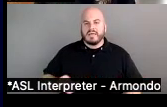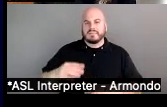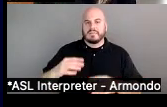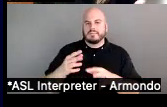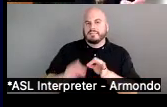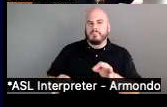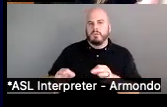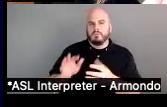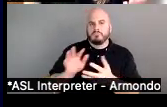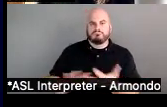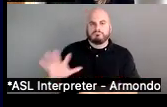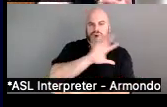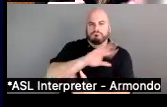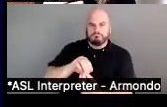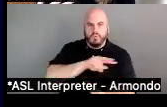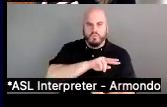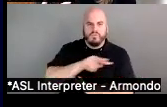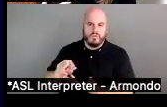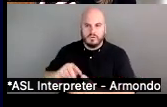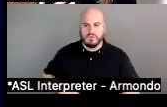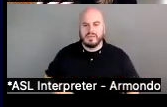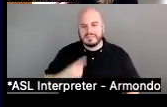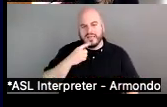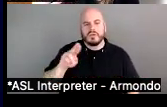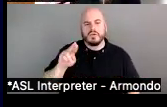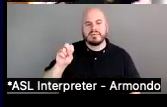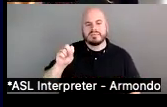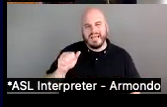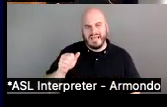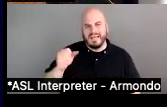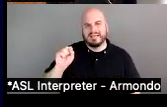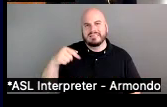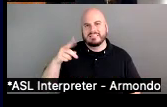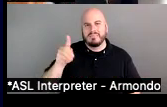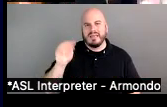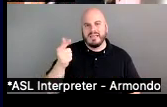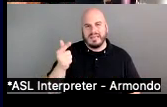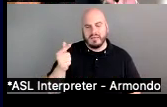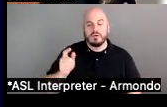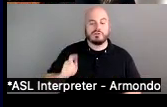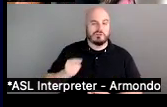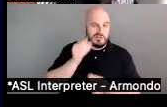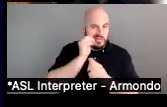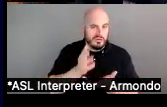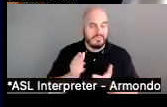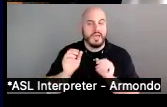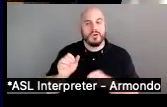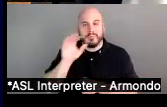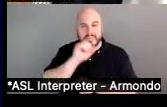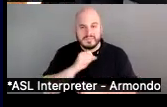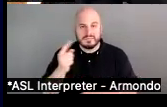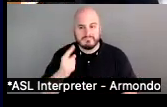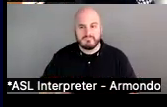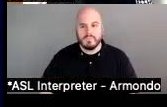overview. I said USA spending should tell you it. It could miss something. If you're